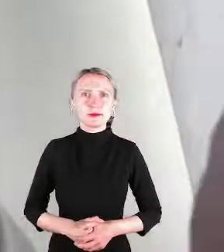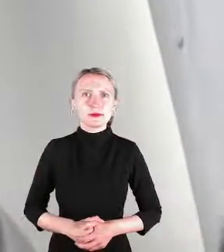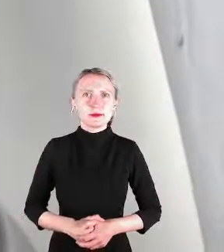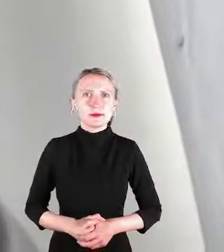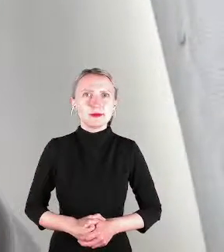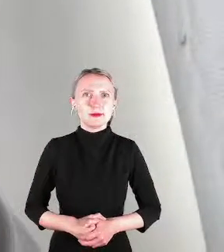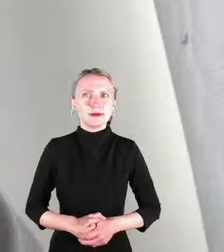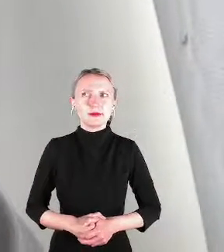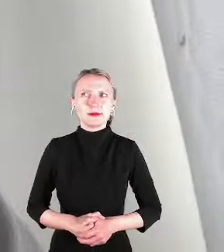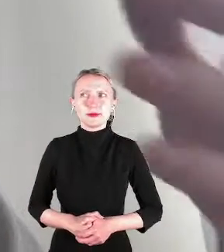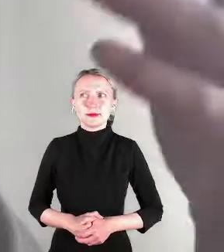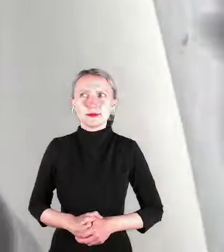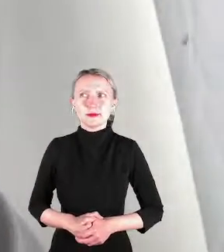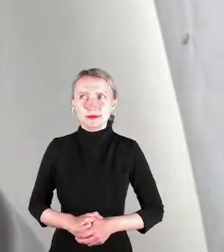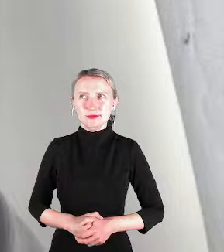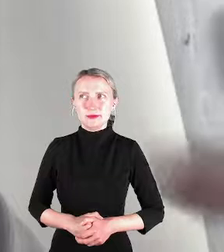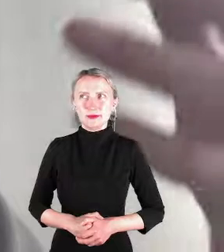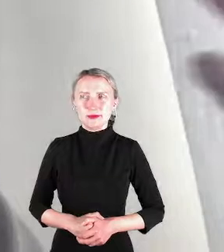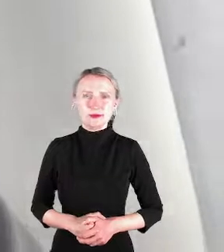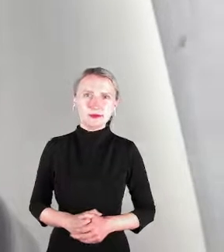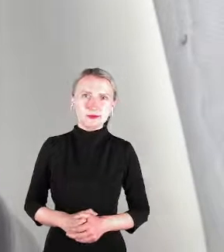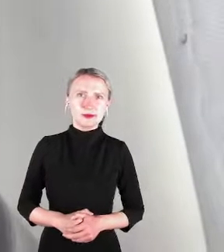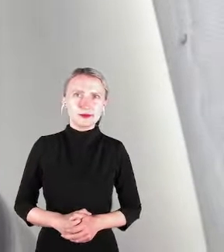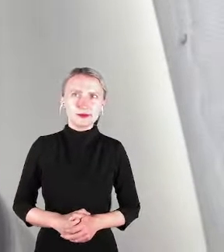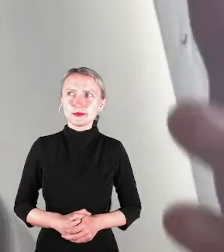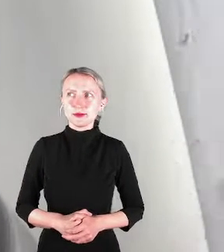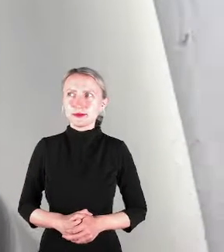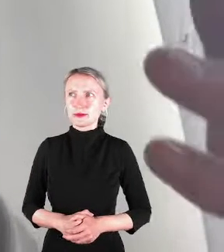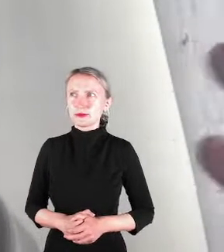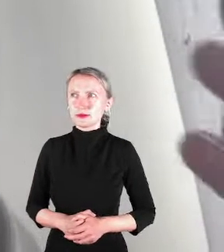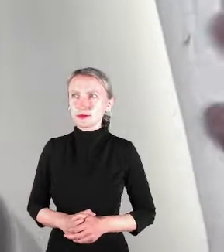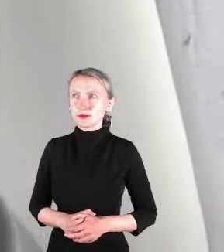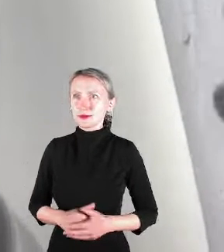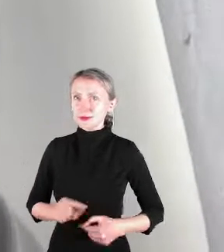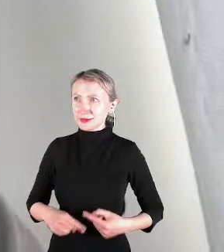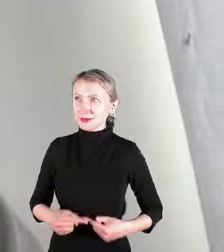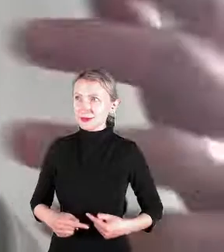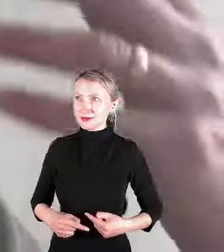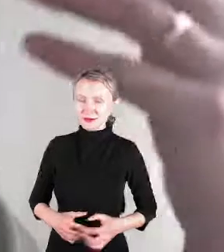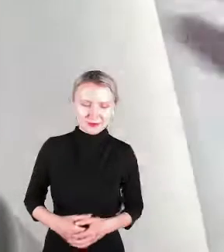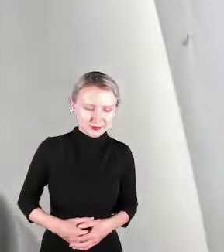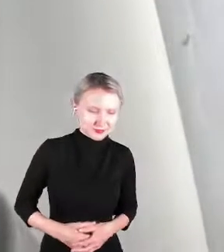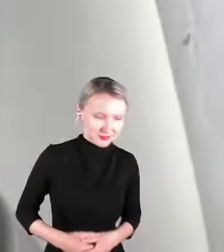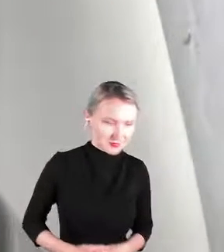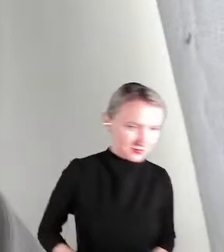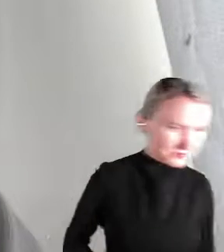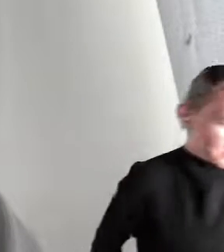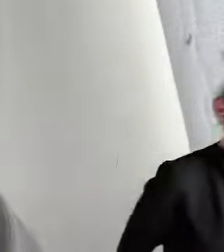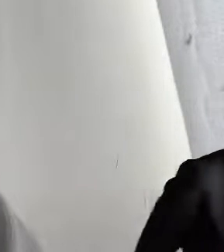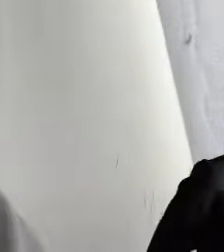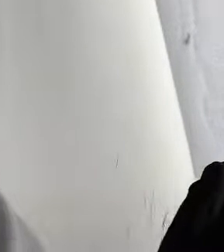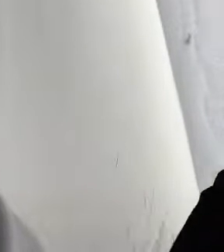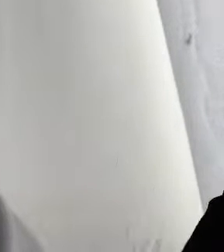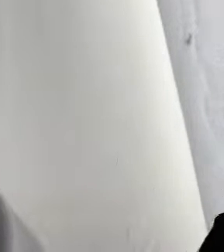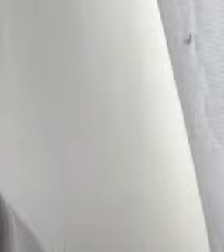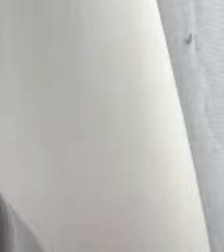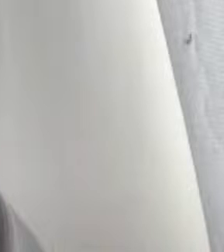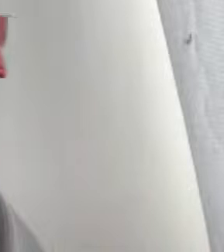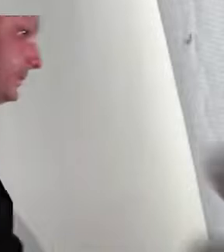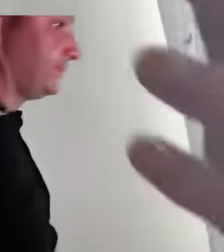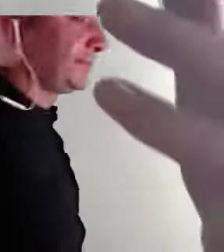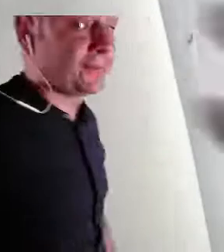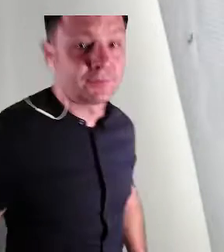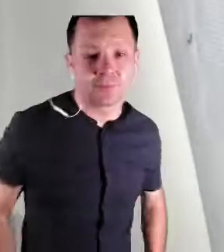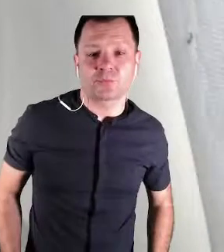elite. So the view was in some way that because the old class society was